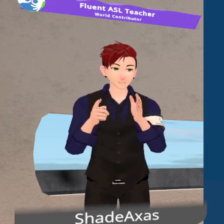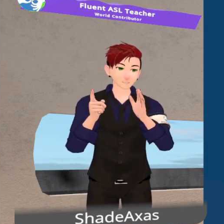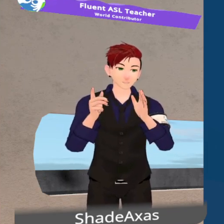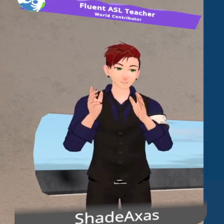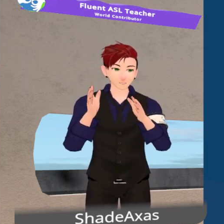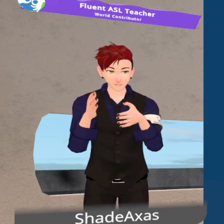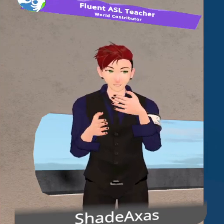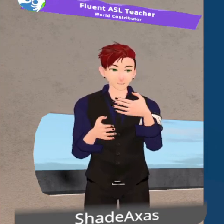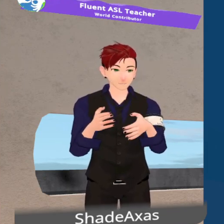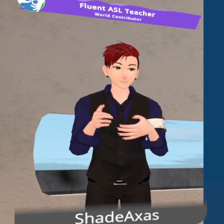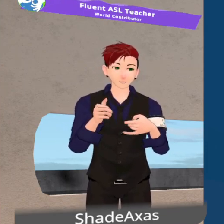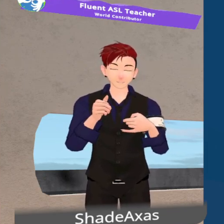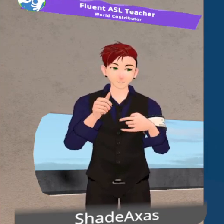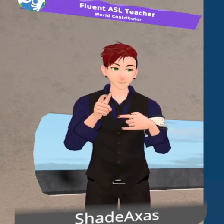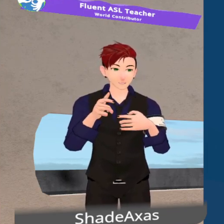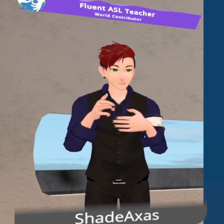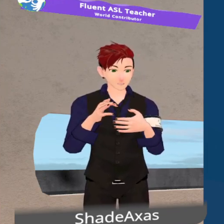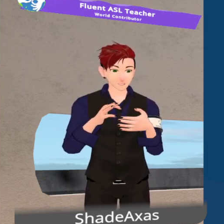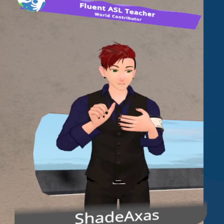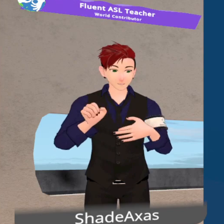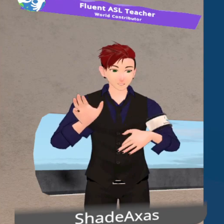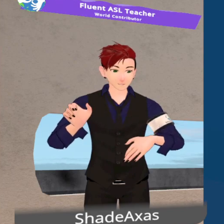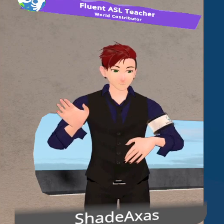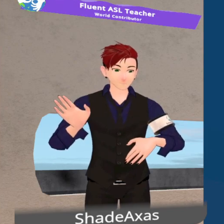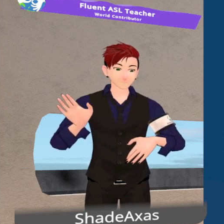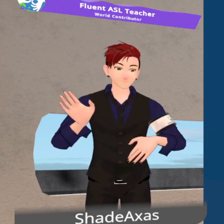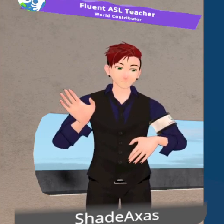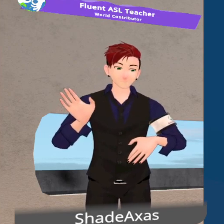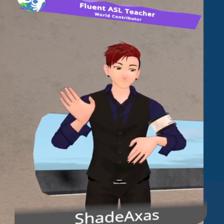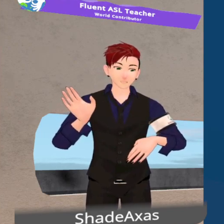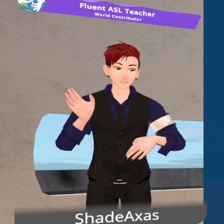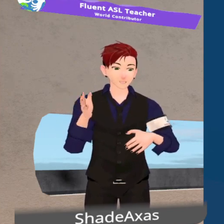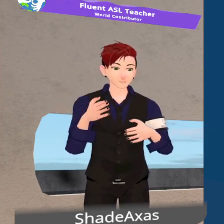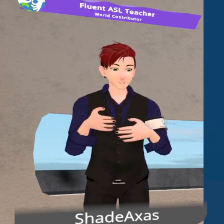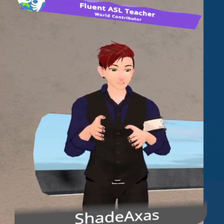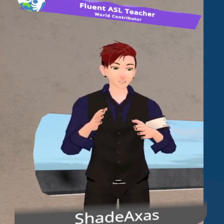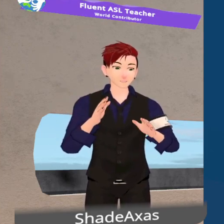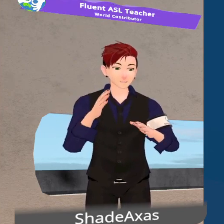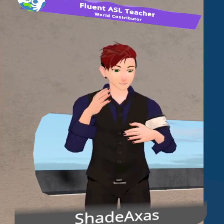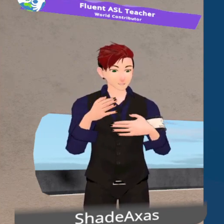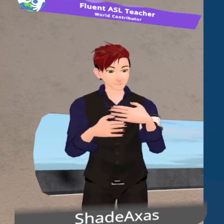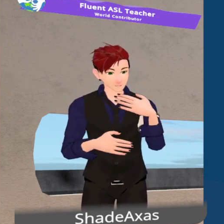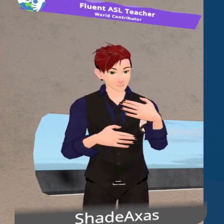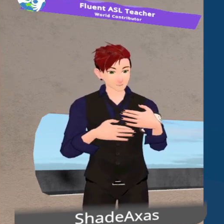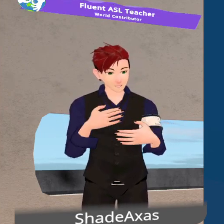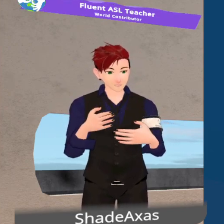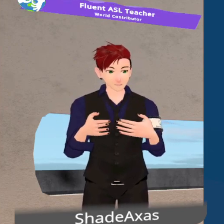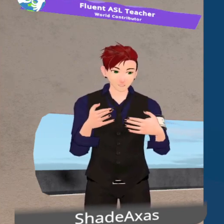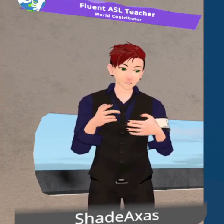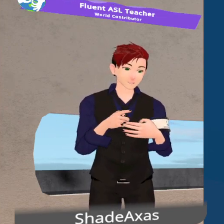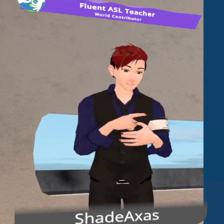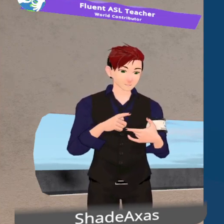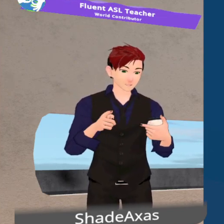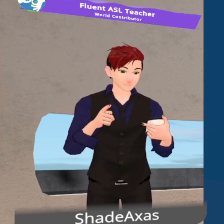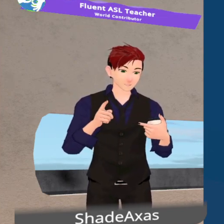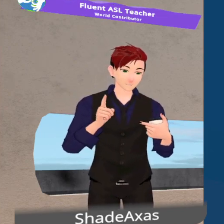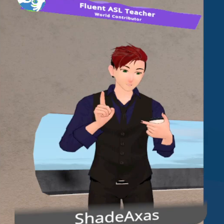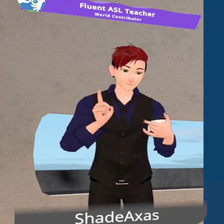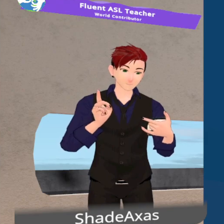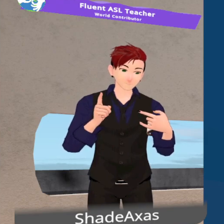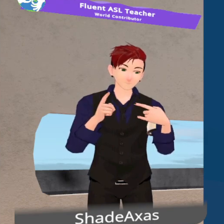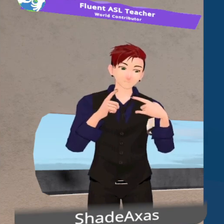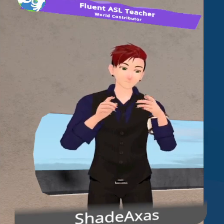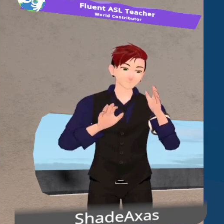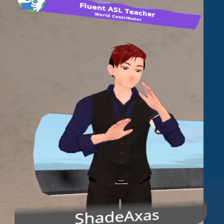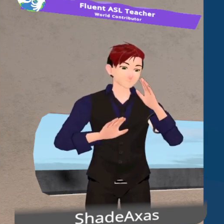had to teach me like step by step how to do the alphabet. Once I got that, then I was able to kind of get it, and then I was able